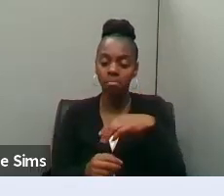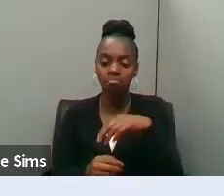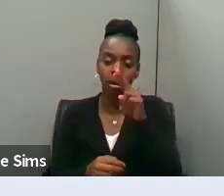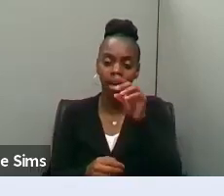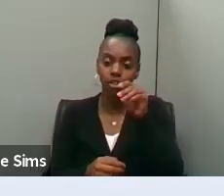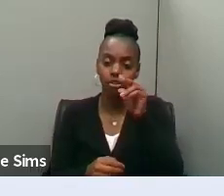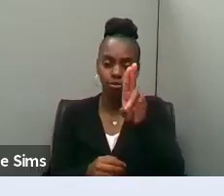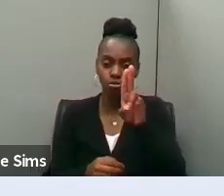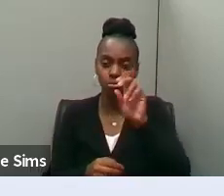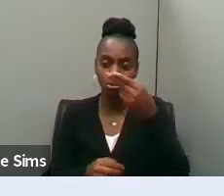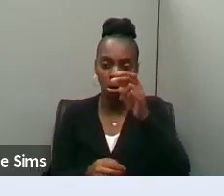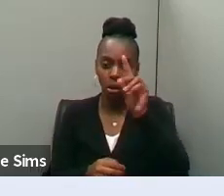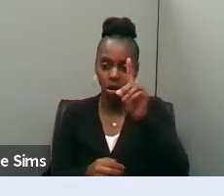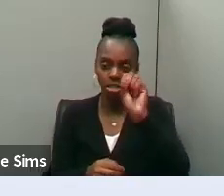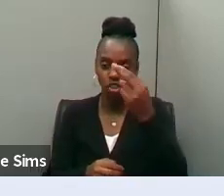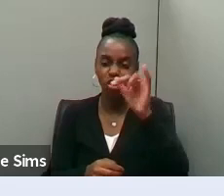And